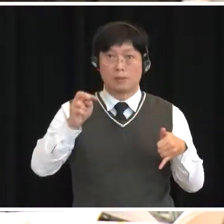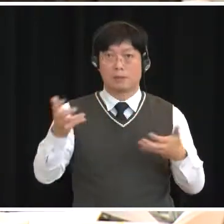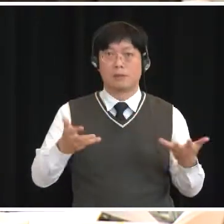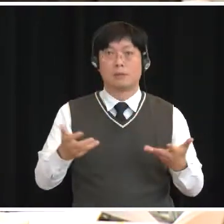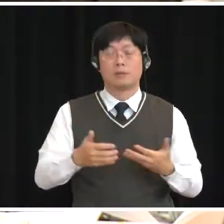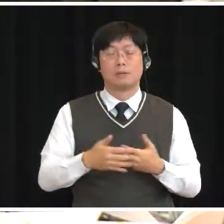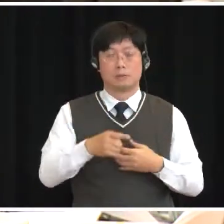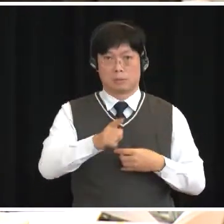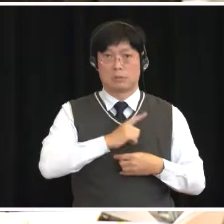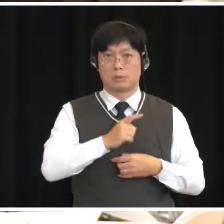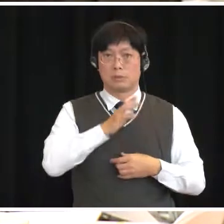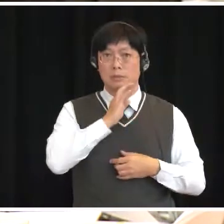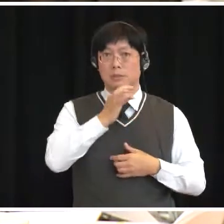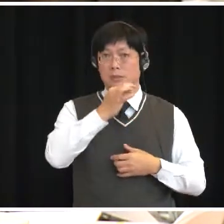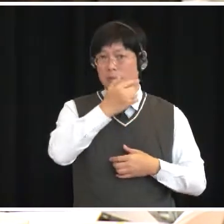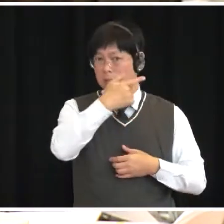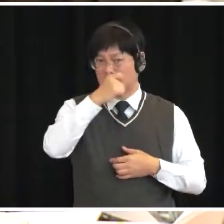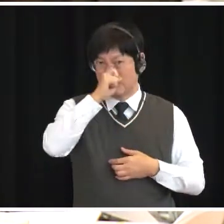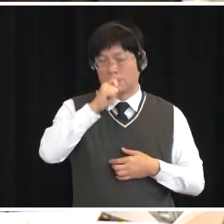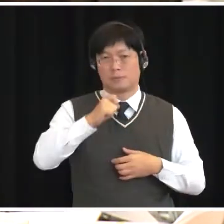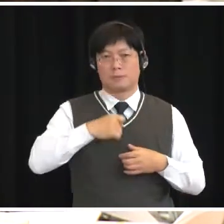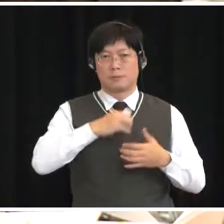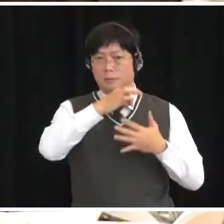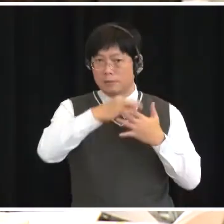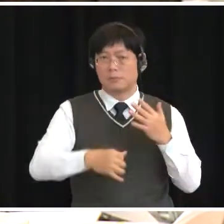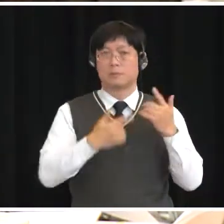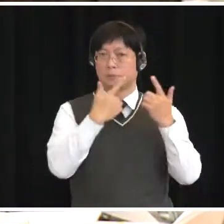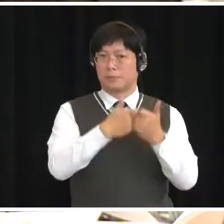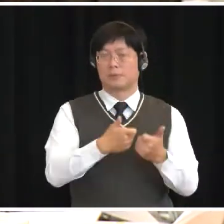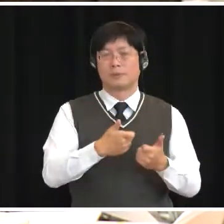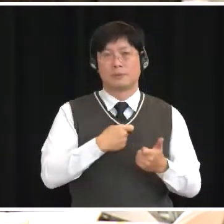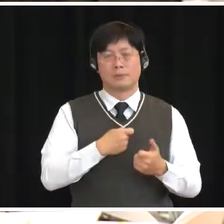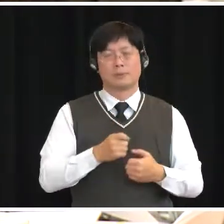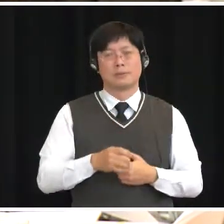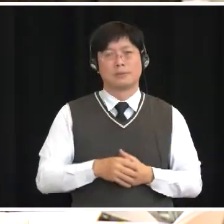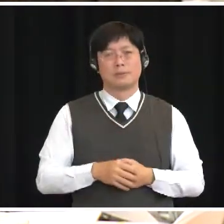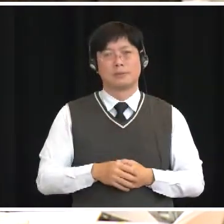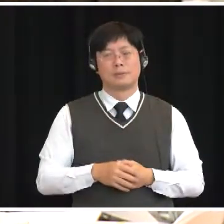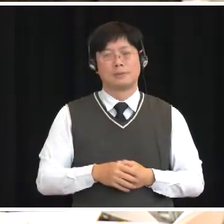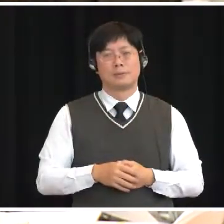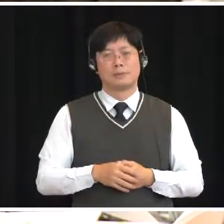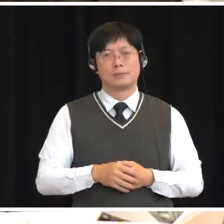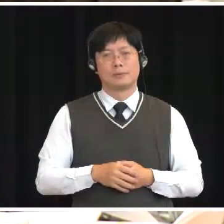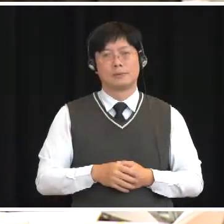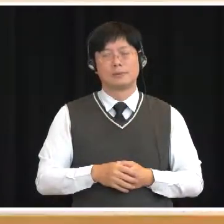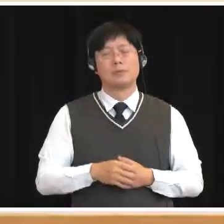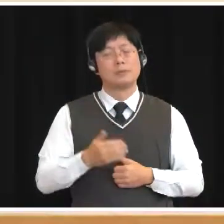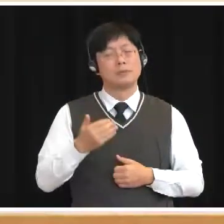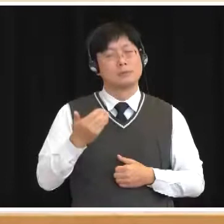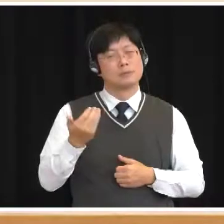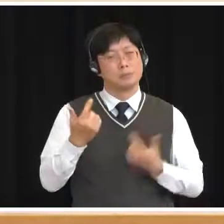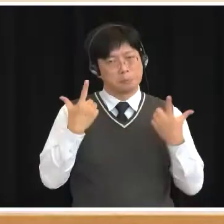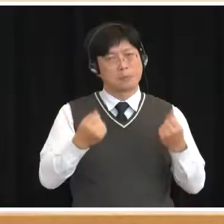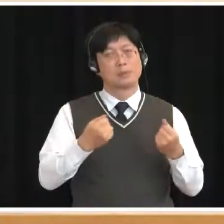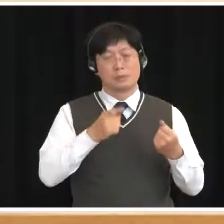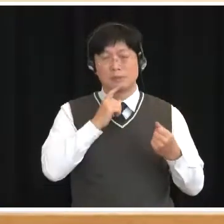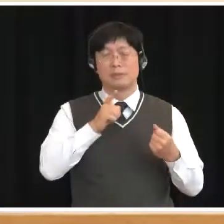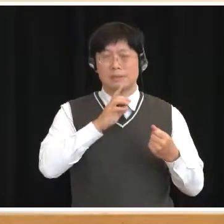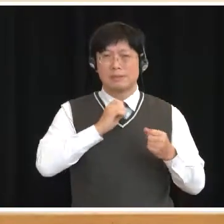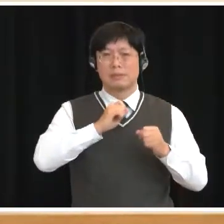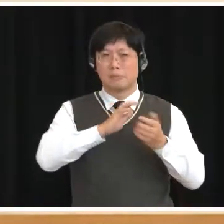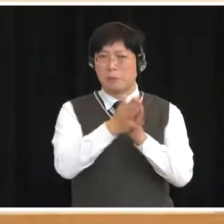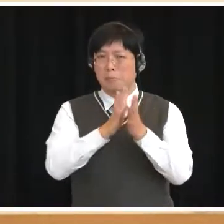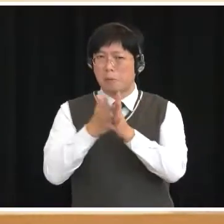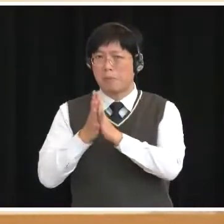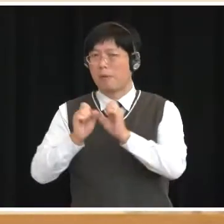from the child's eyes to make sure that the child stays healthy and stays in